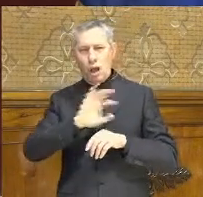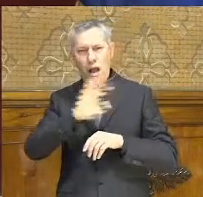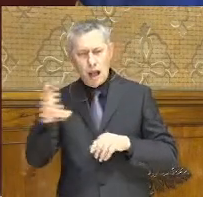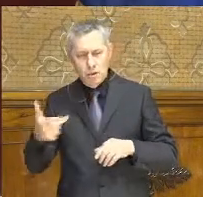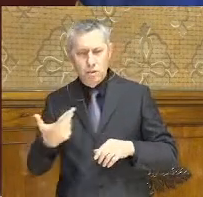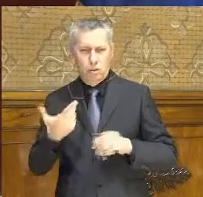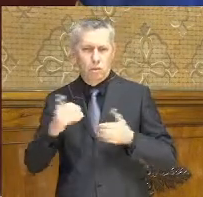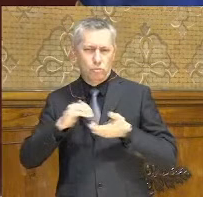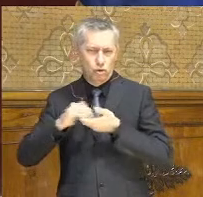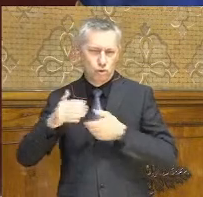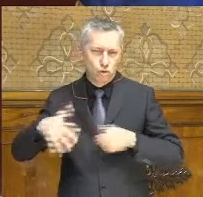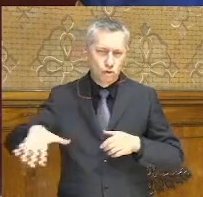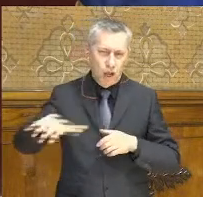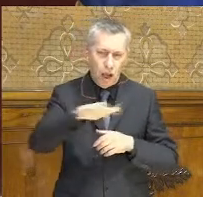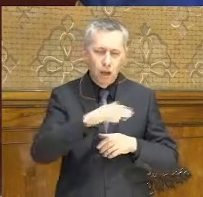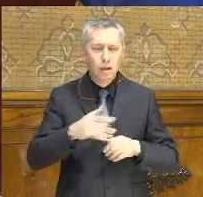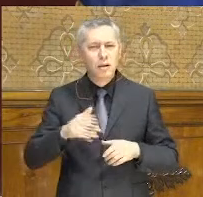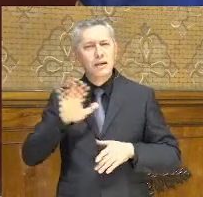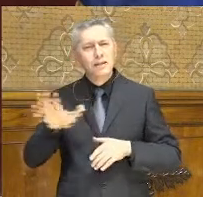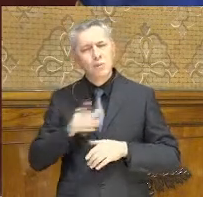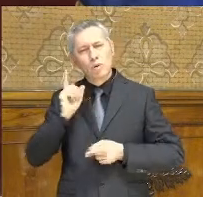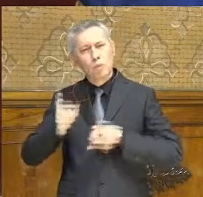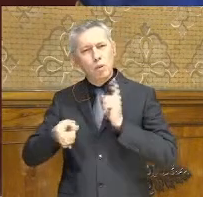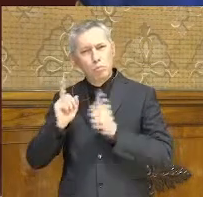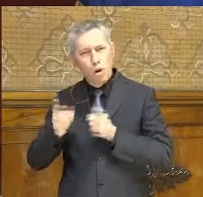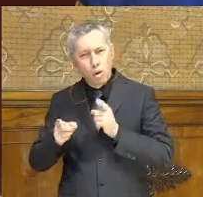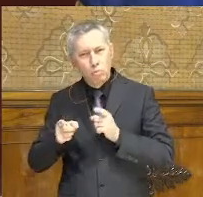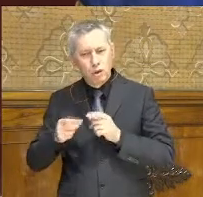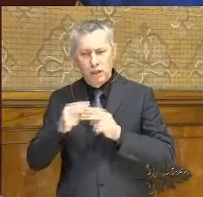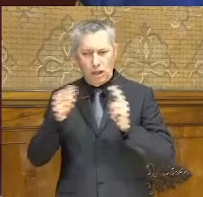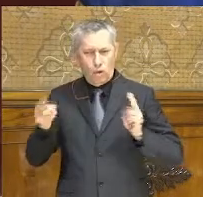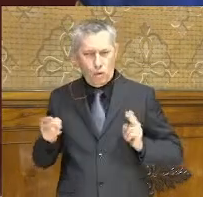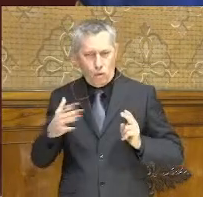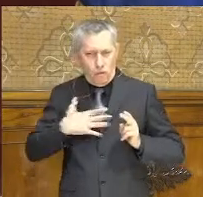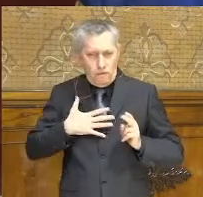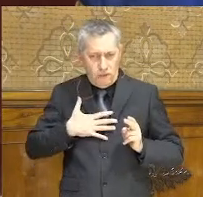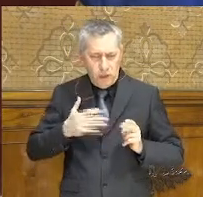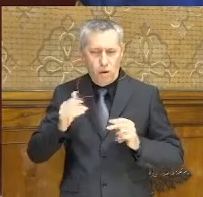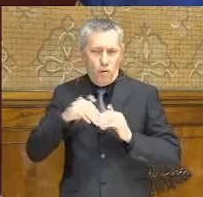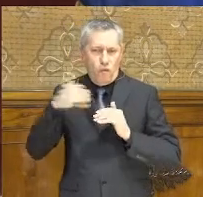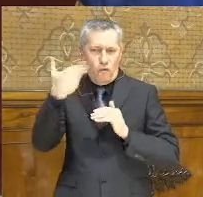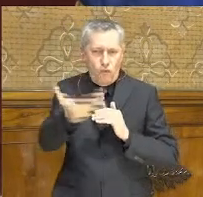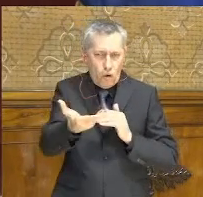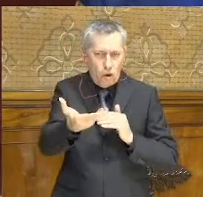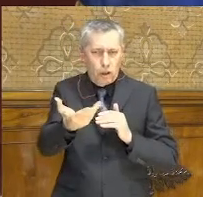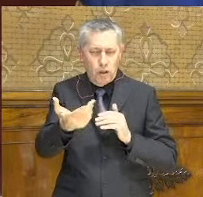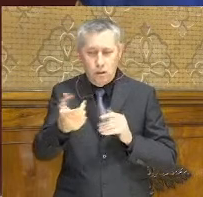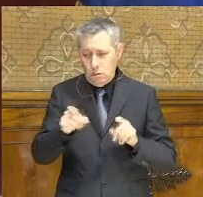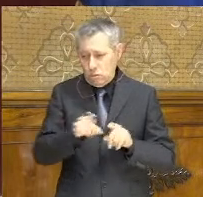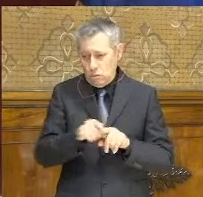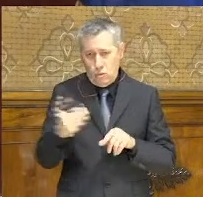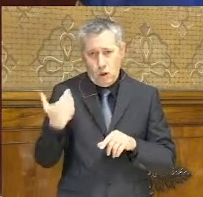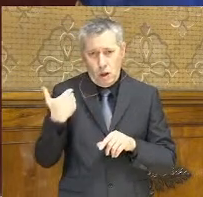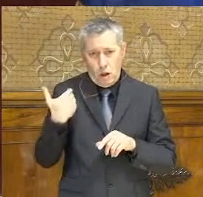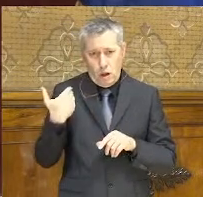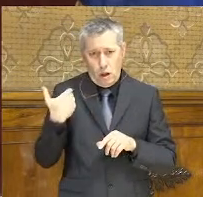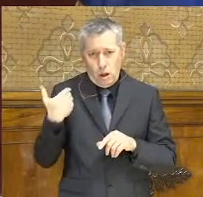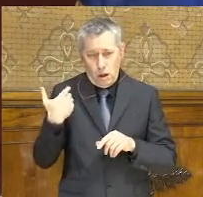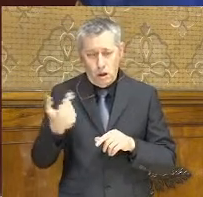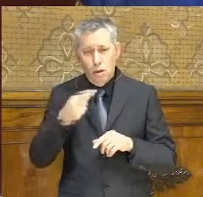fascistic annexation of peoples beyond the nation's boundary, as we have just observed with Russia's